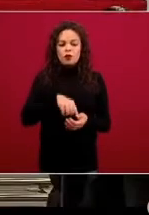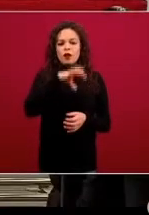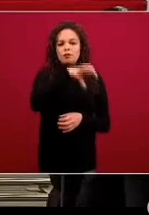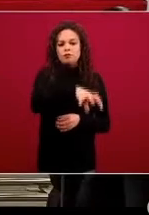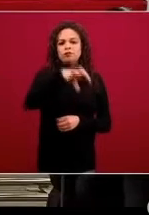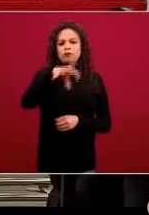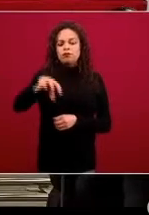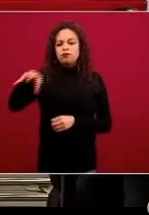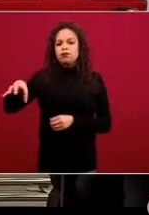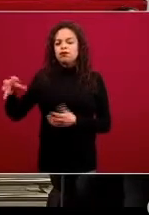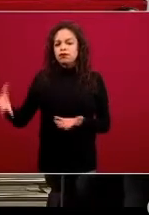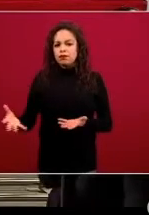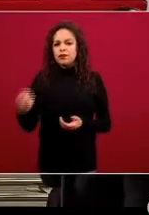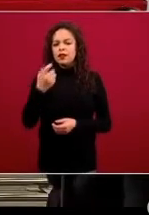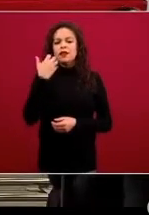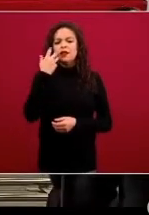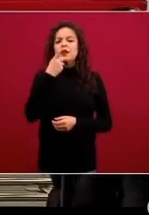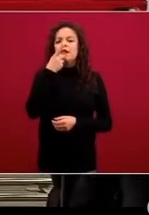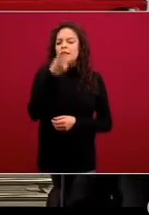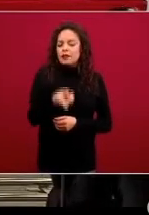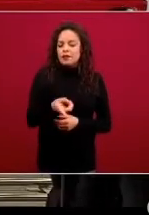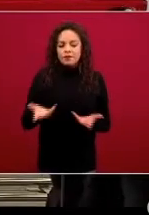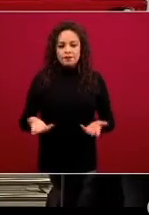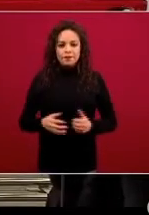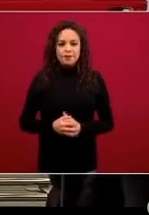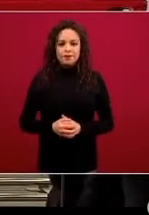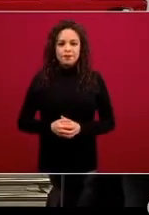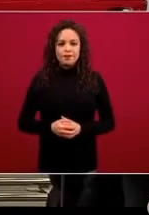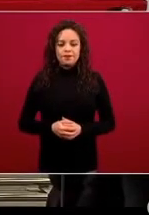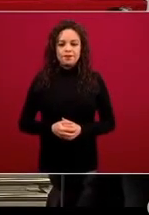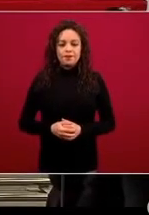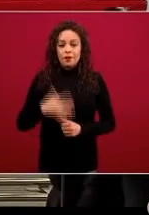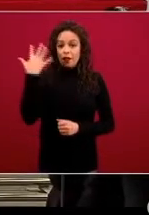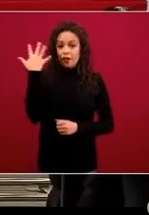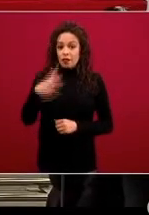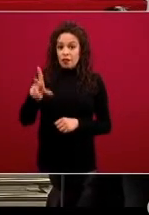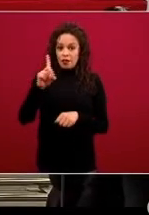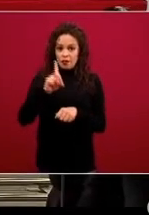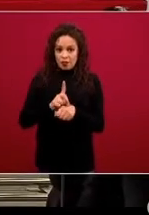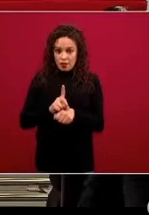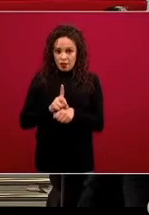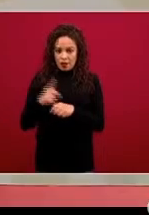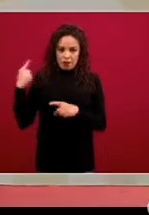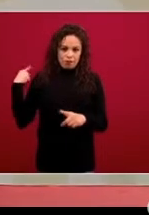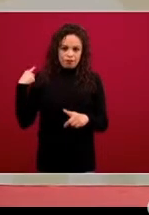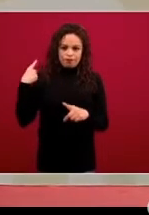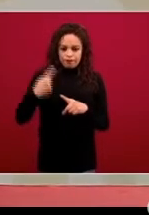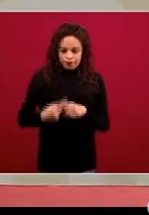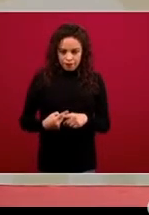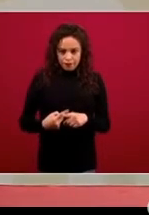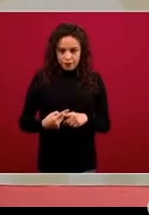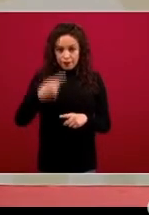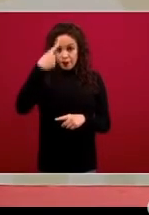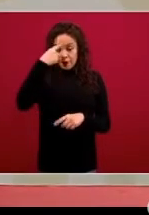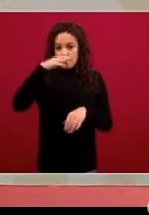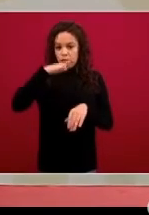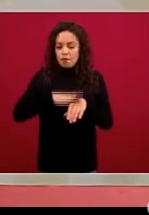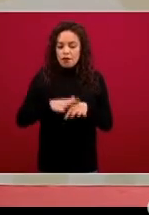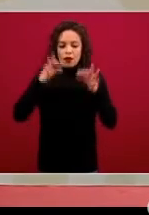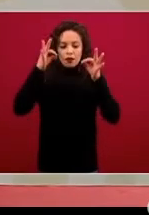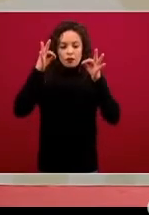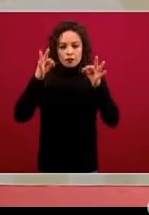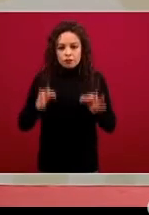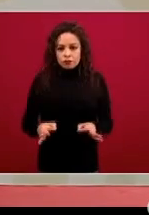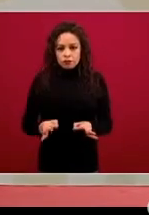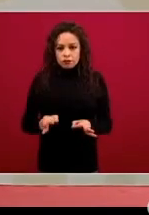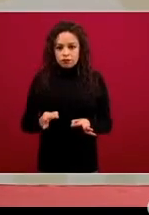the country. Now we have 10 days to efficiently cover with federal support to different areas